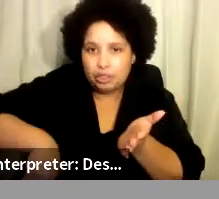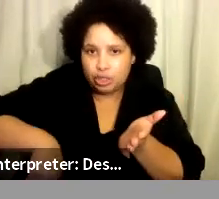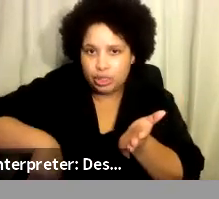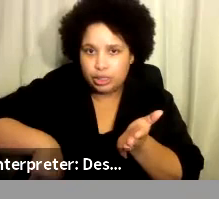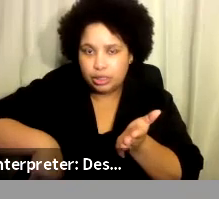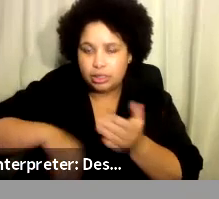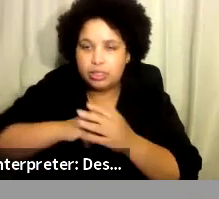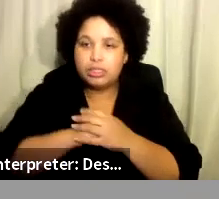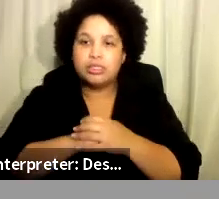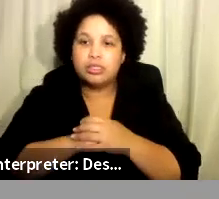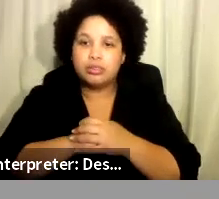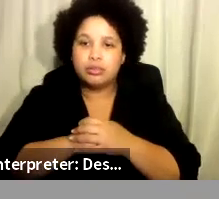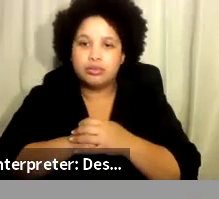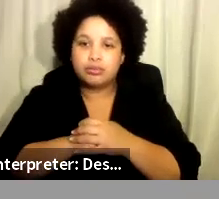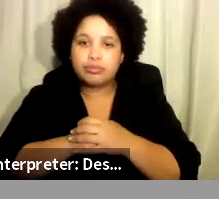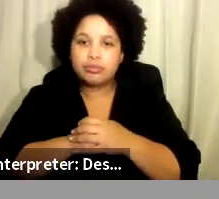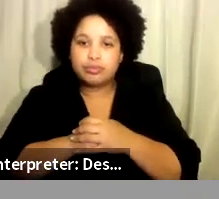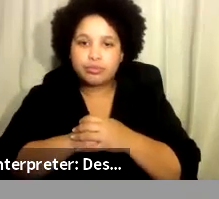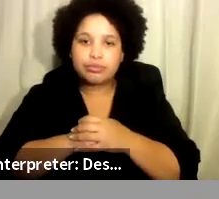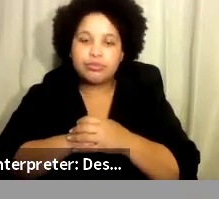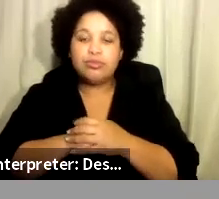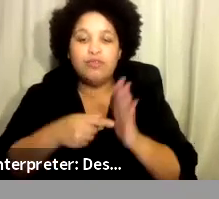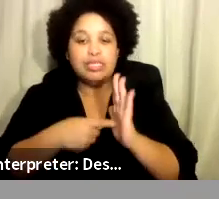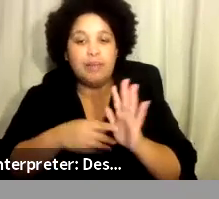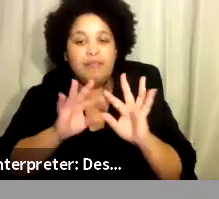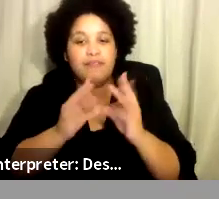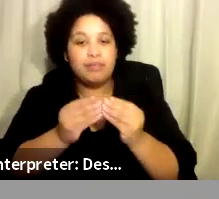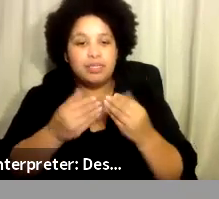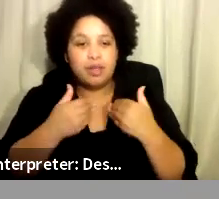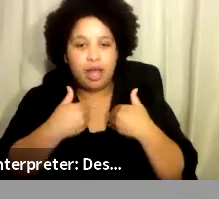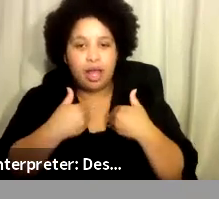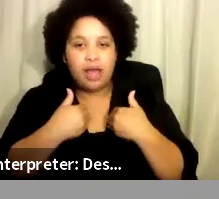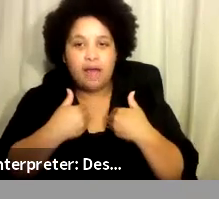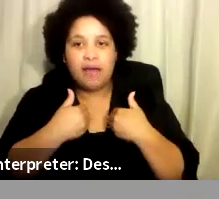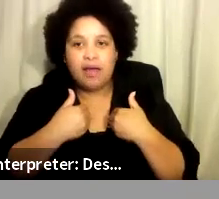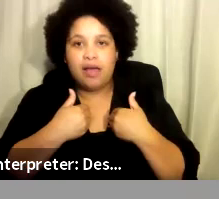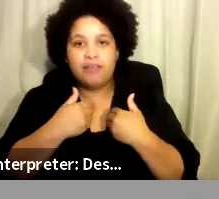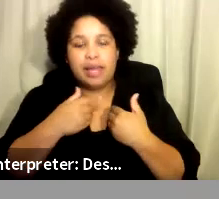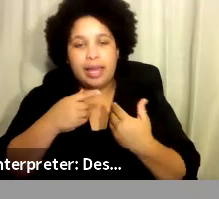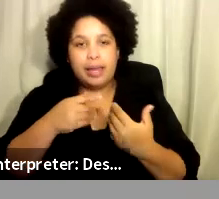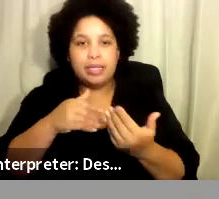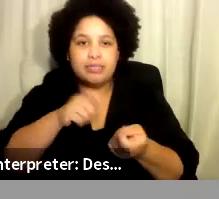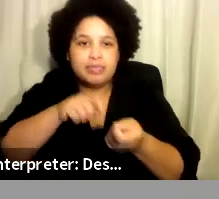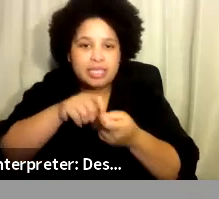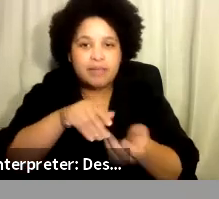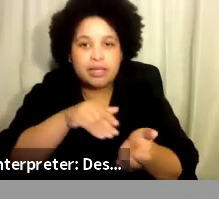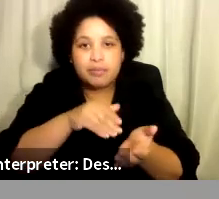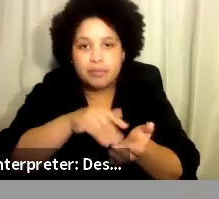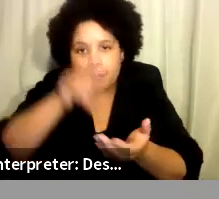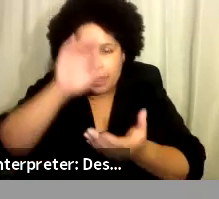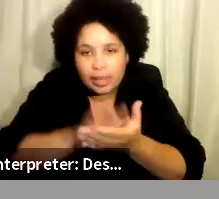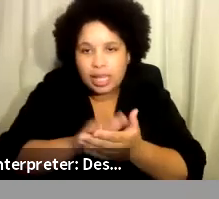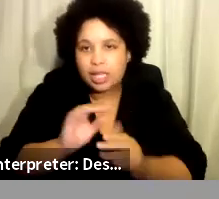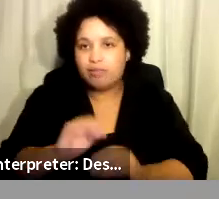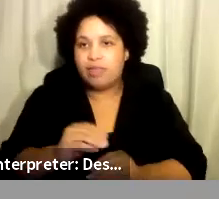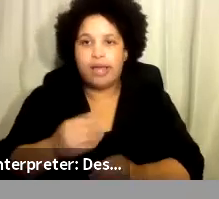so whether there families that say have a personal medical belief as far as not immunizing themselves, their